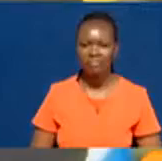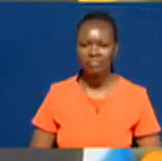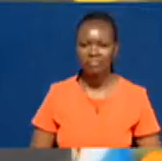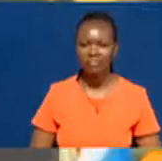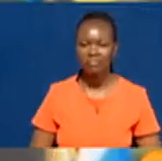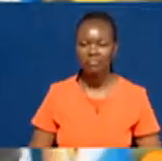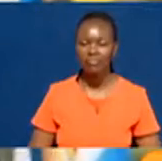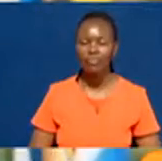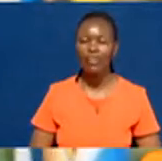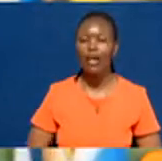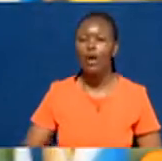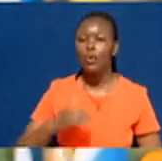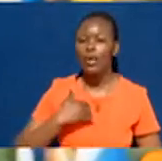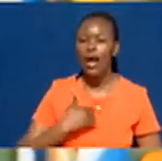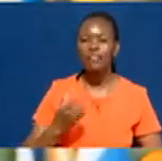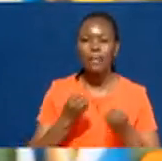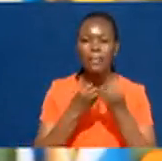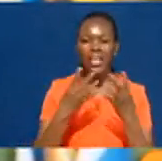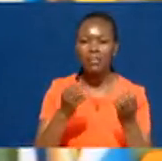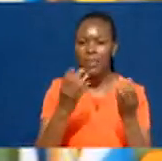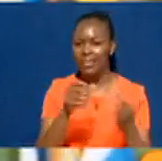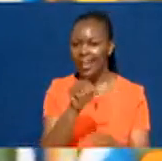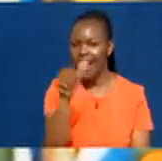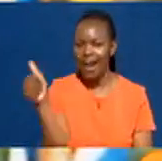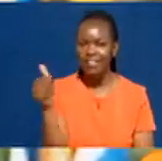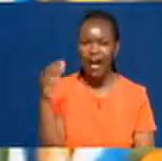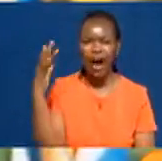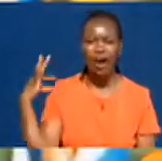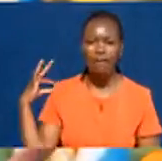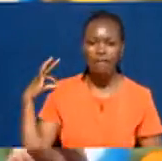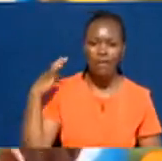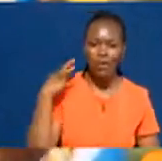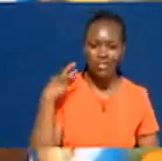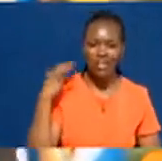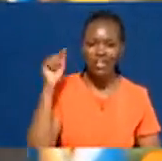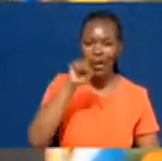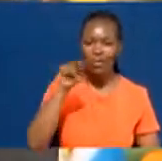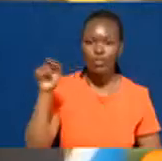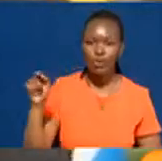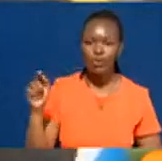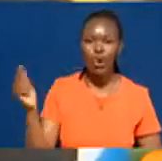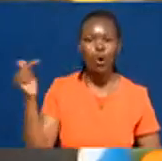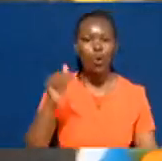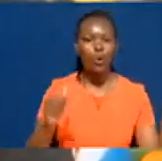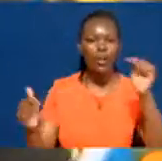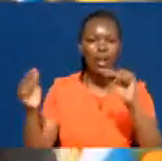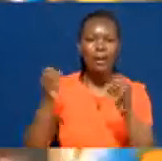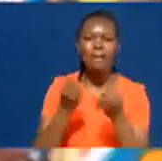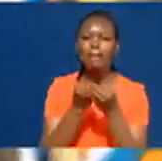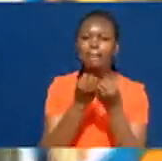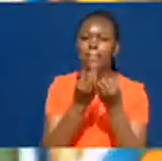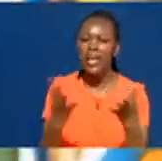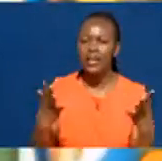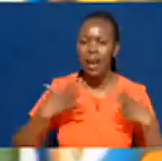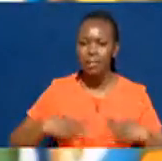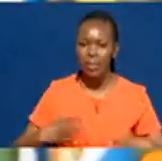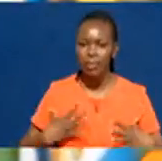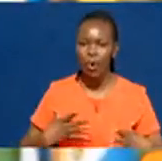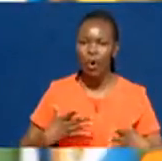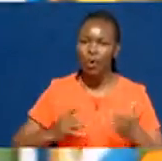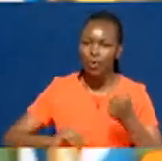There are many volunteers who came across. There are many people who supported